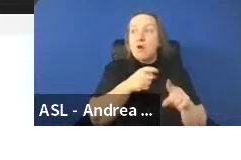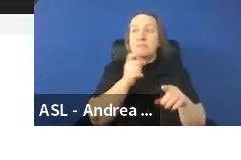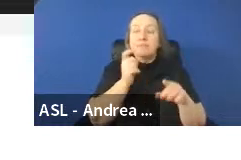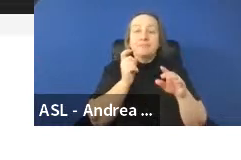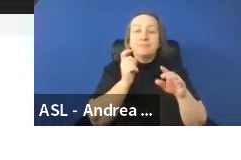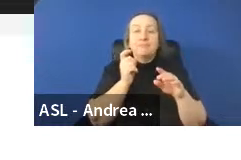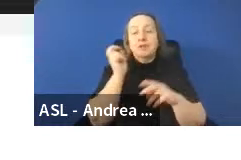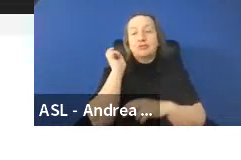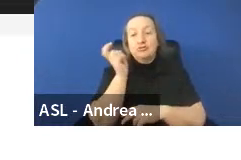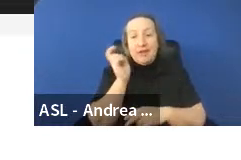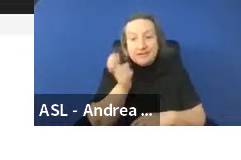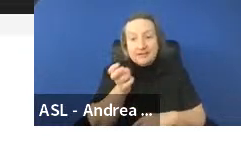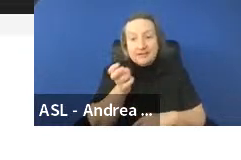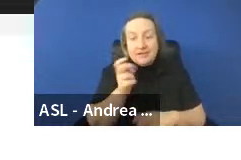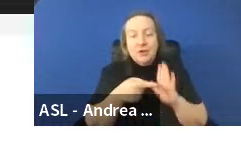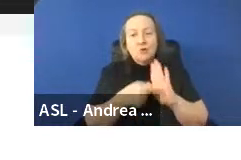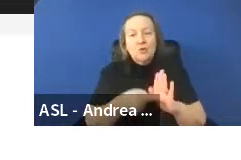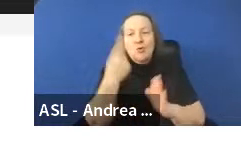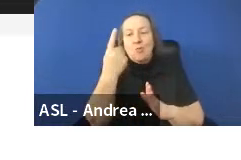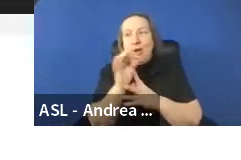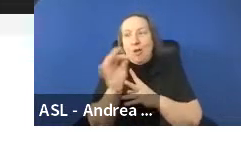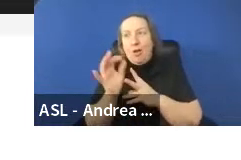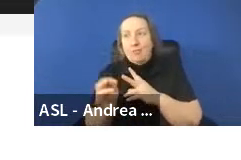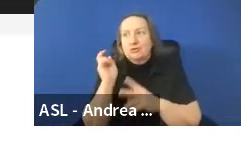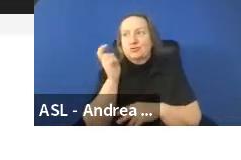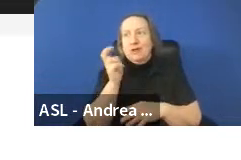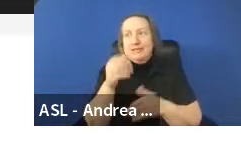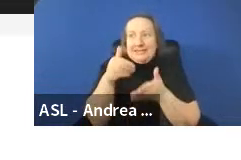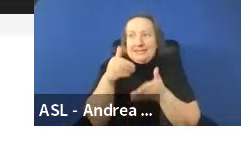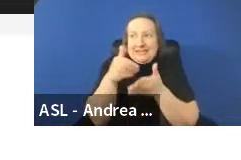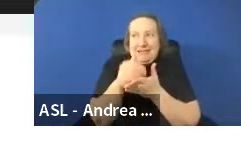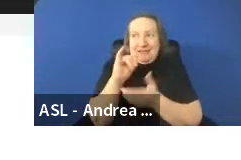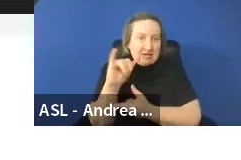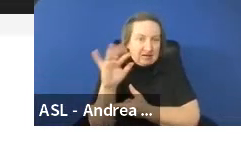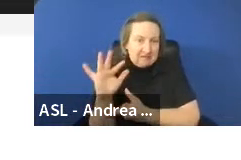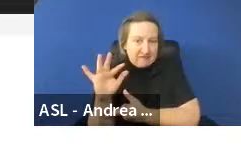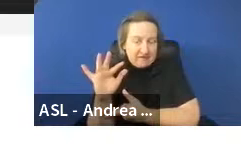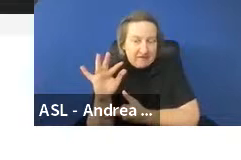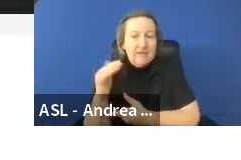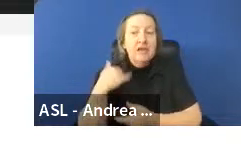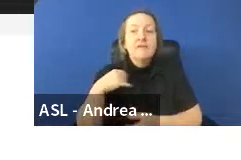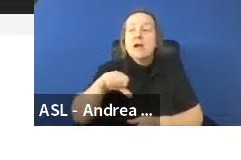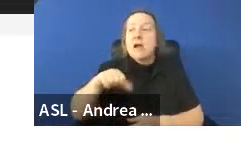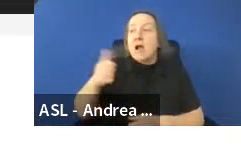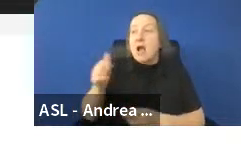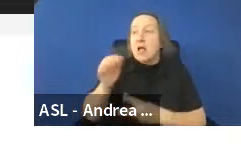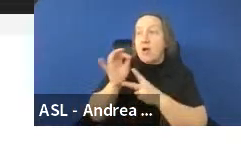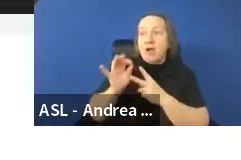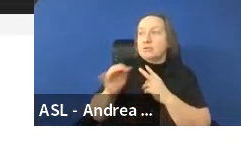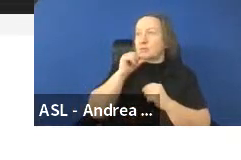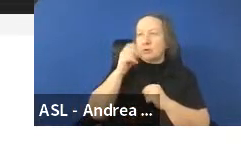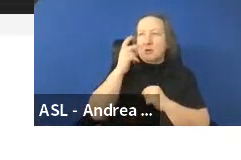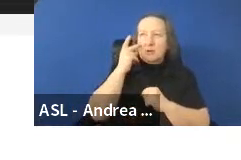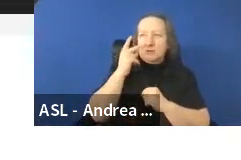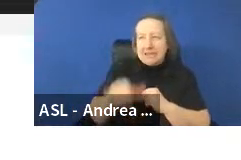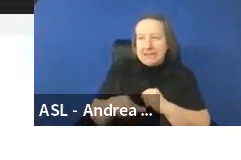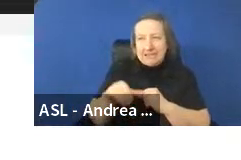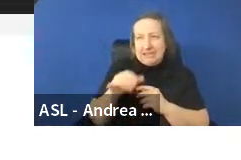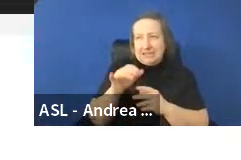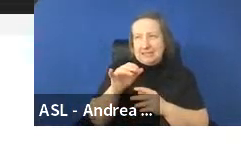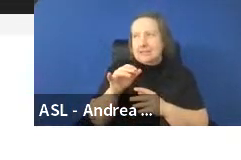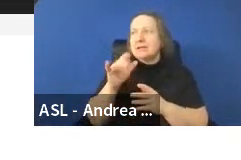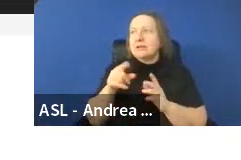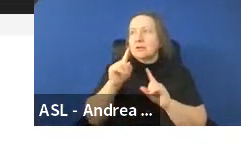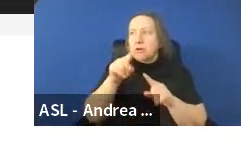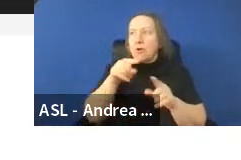one option of the transit adjacent to I-5. There's another option that's not shown in this view that goes towards